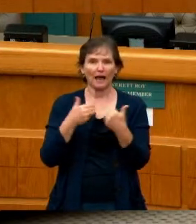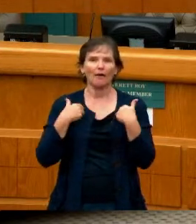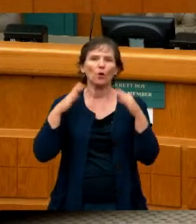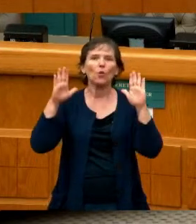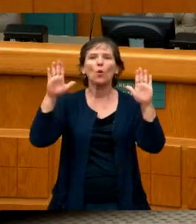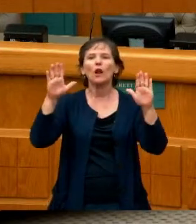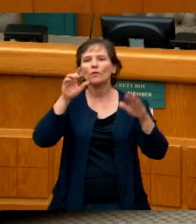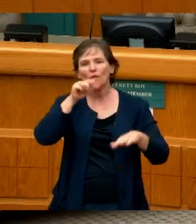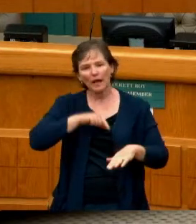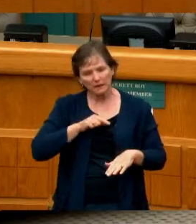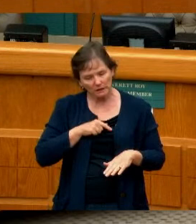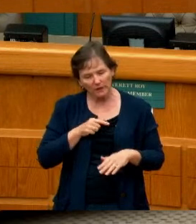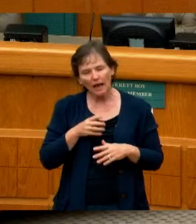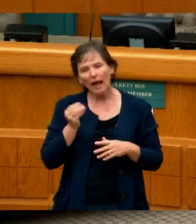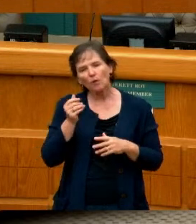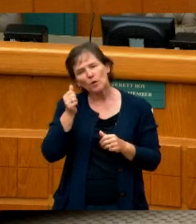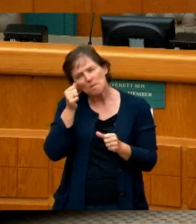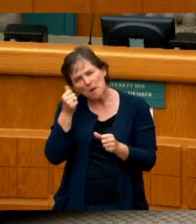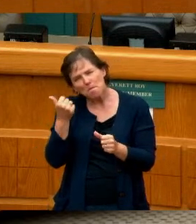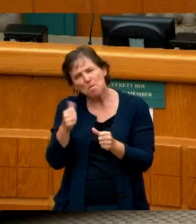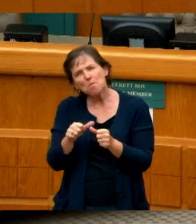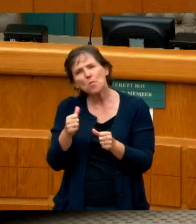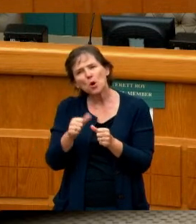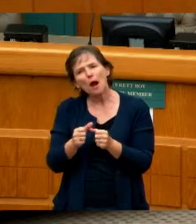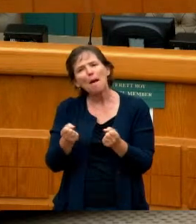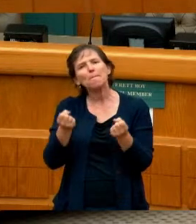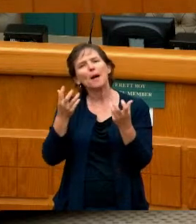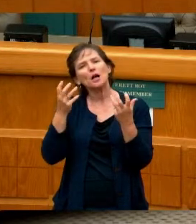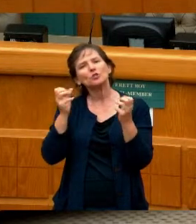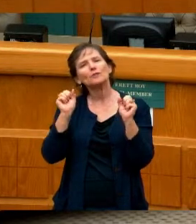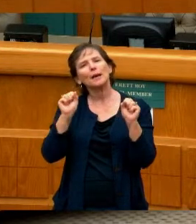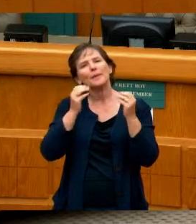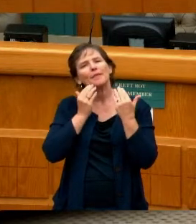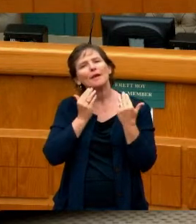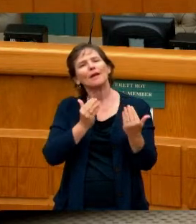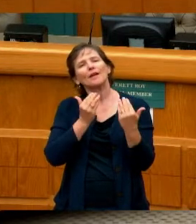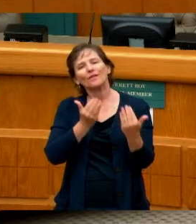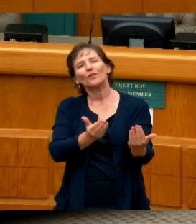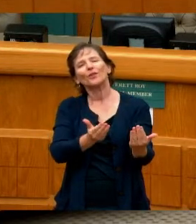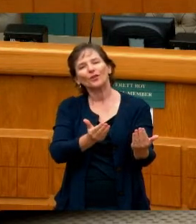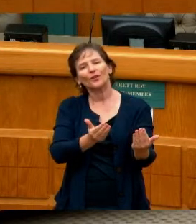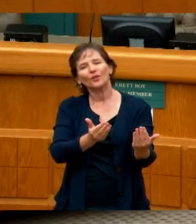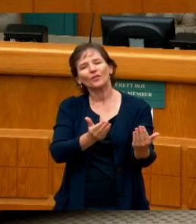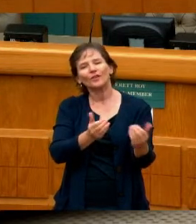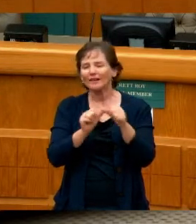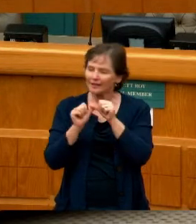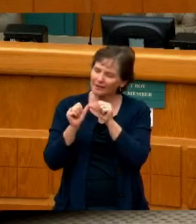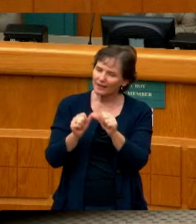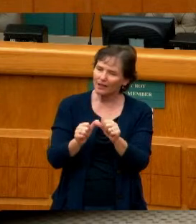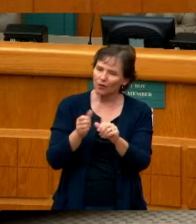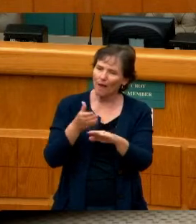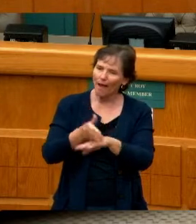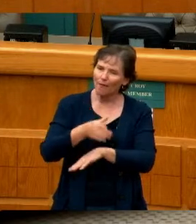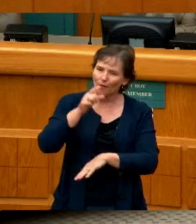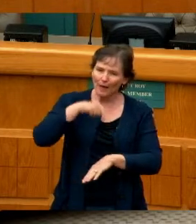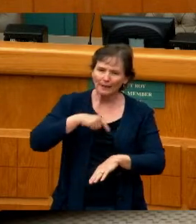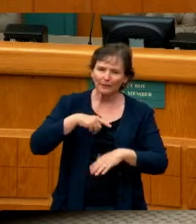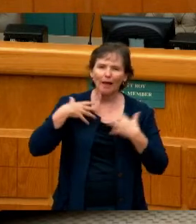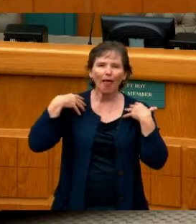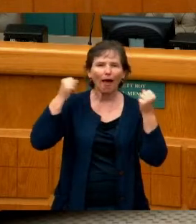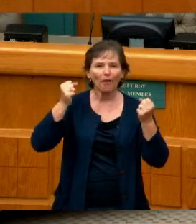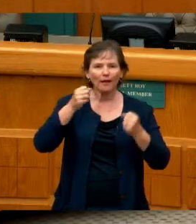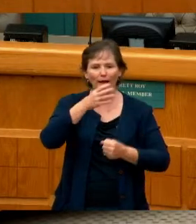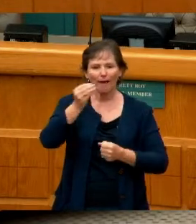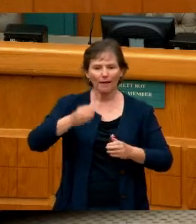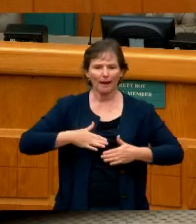think you'll understand. So first, have a wonderful Thanksgiving, and remember what you have to be thankful for, and